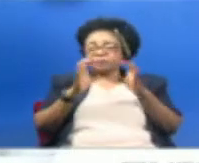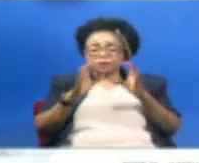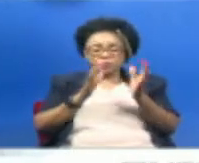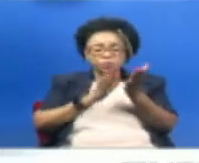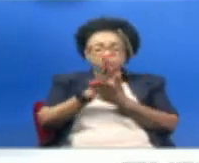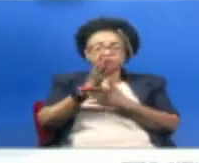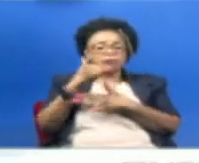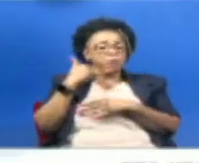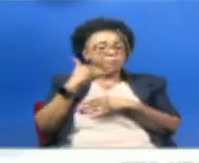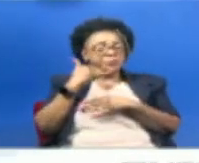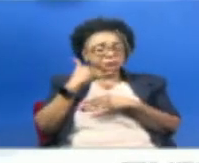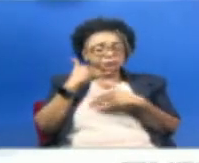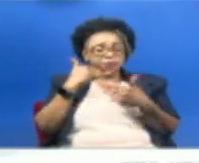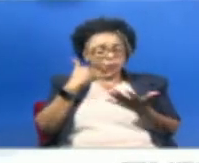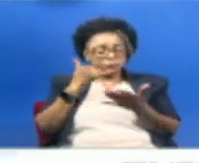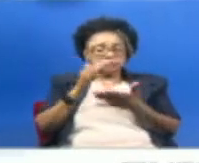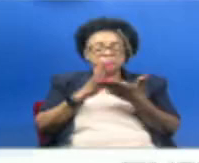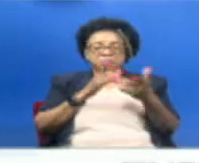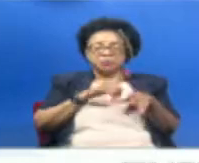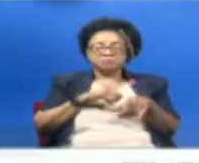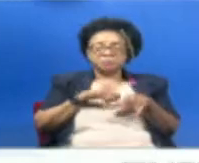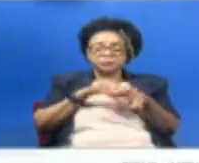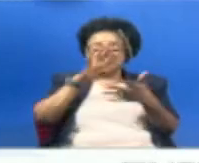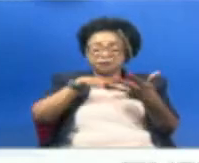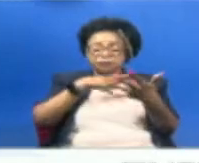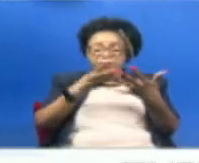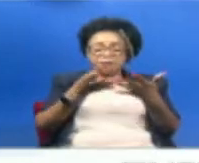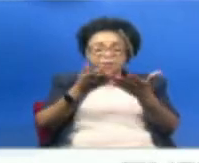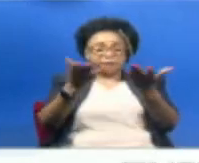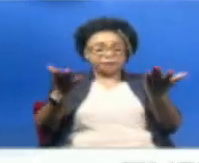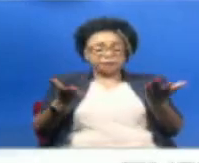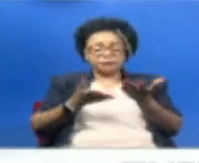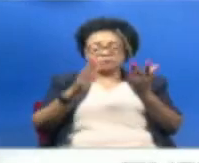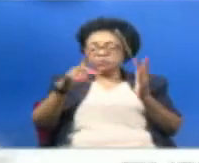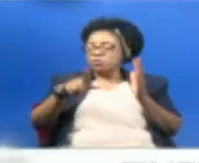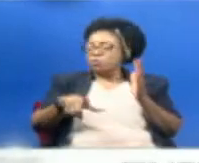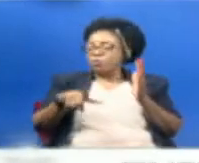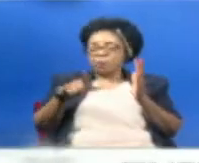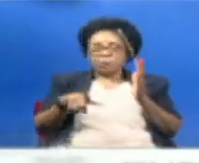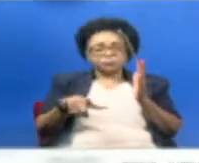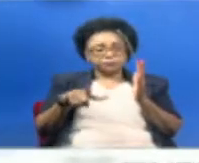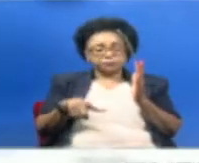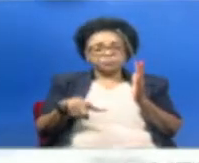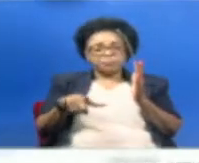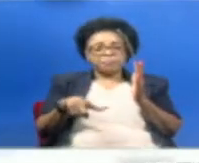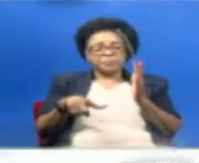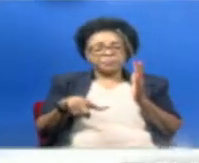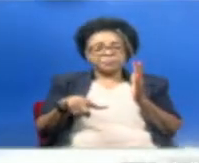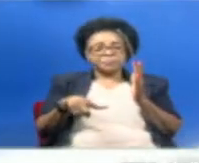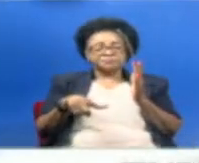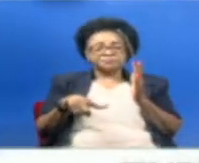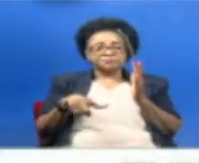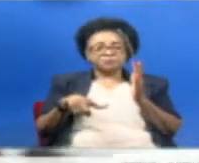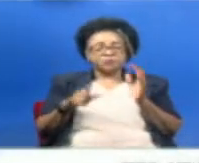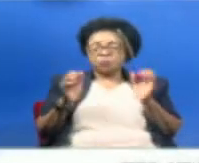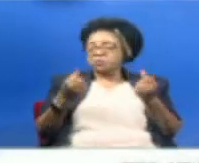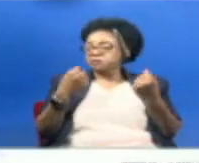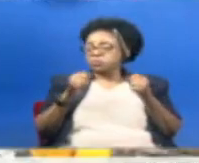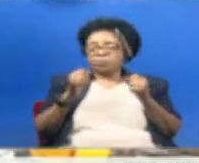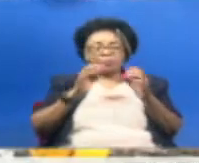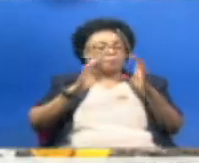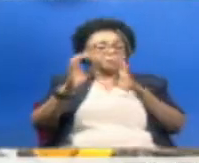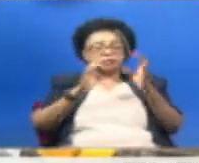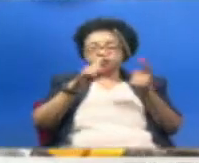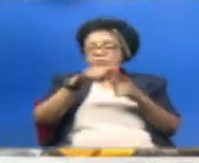pia network coverage ya pande hii iko chini sana, kiwango chenye you cannot communicate to another